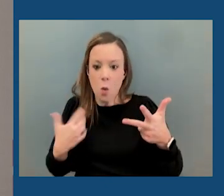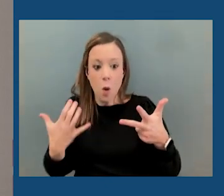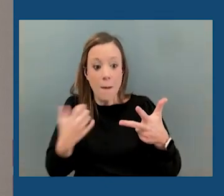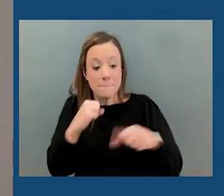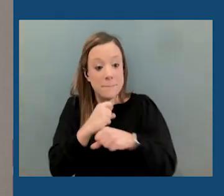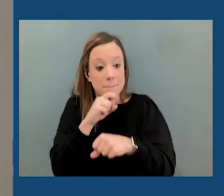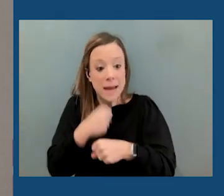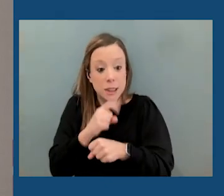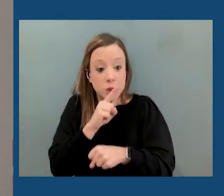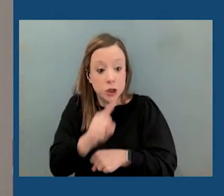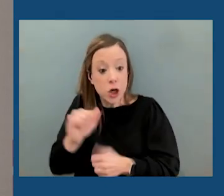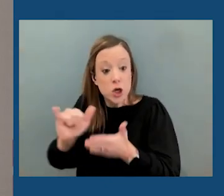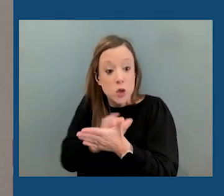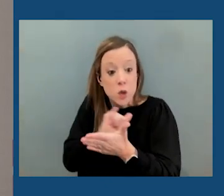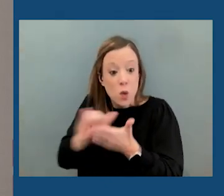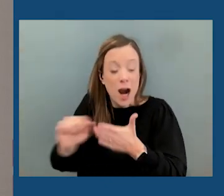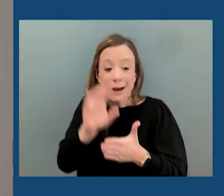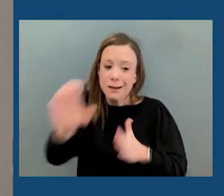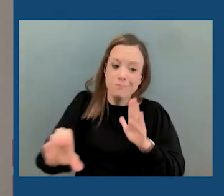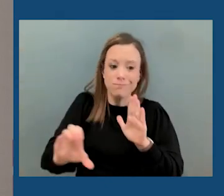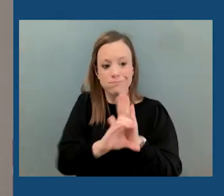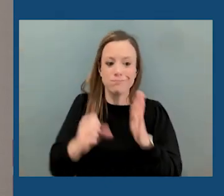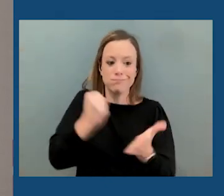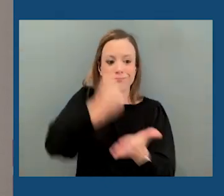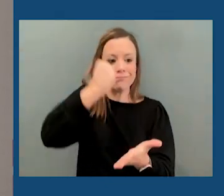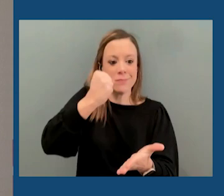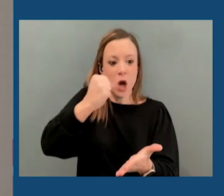in 2004.